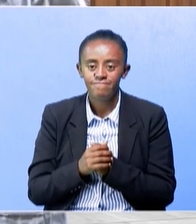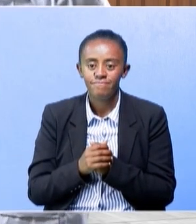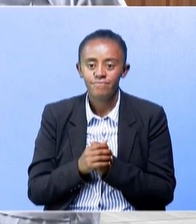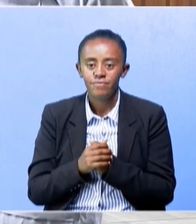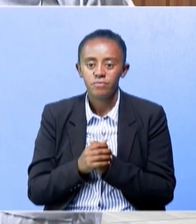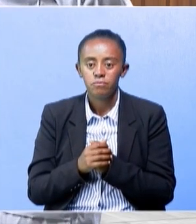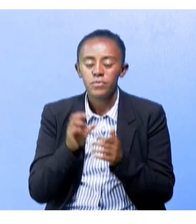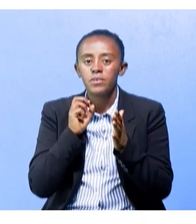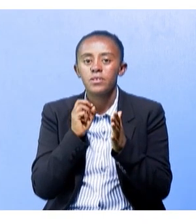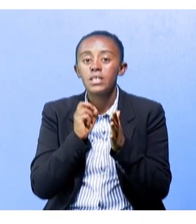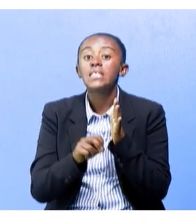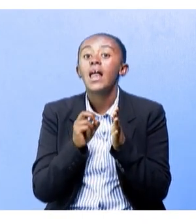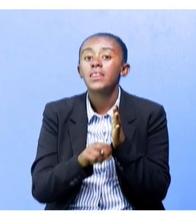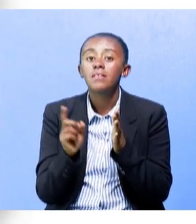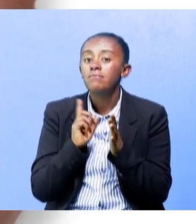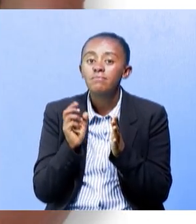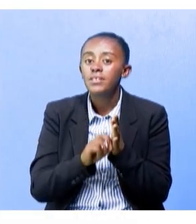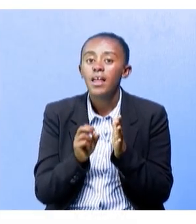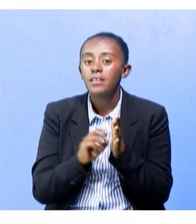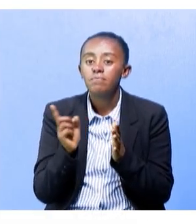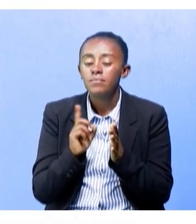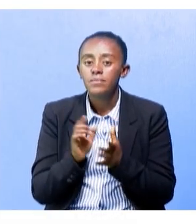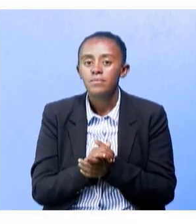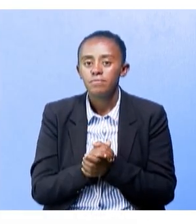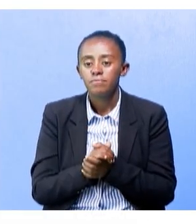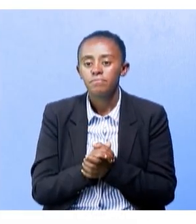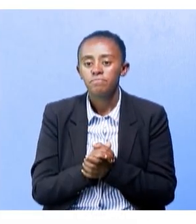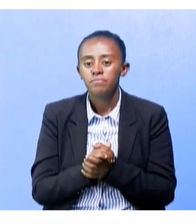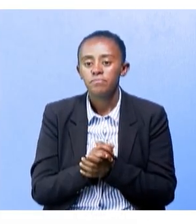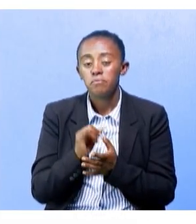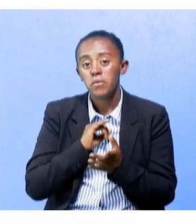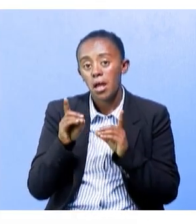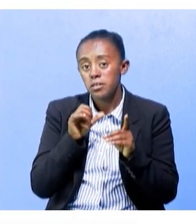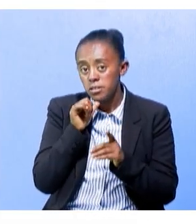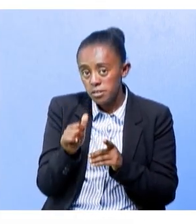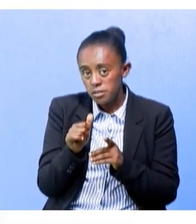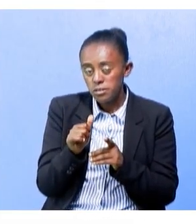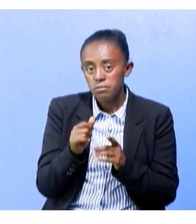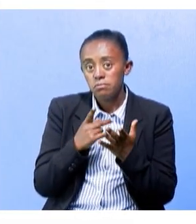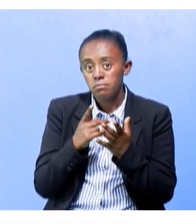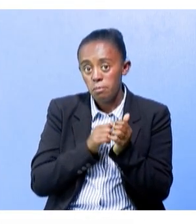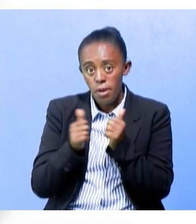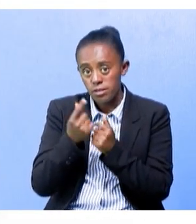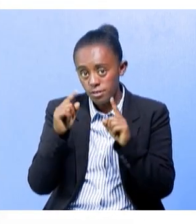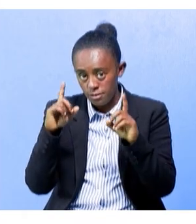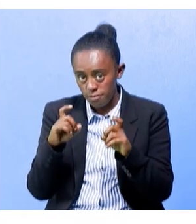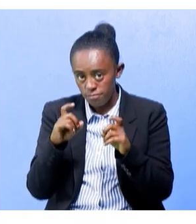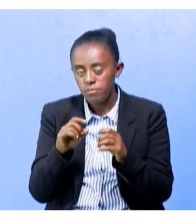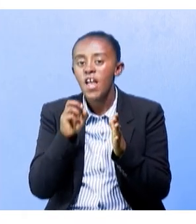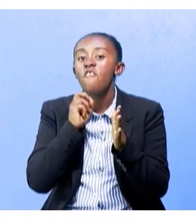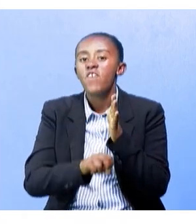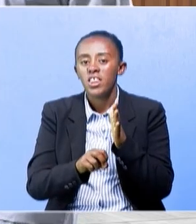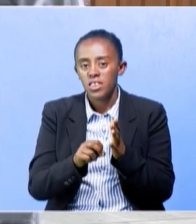What about the reason? I mean the result? This one the result. So result means the